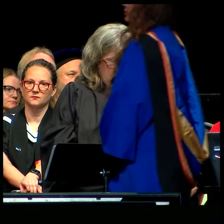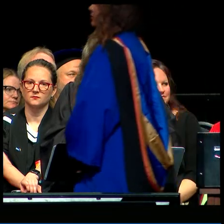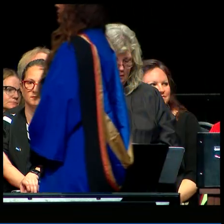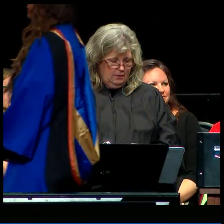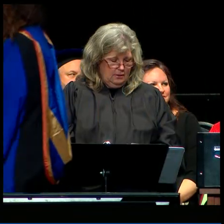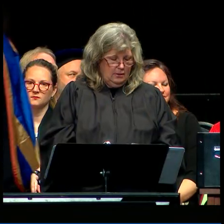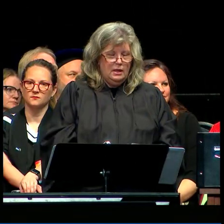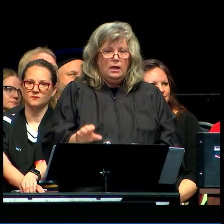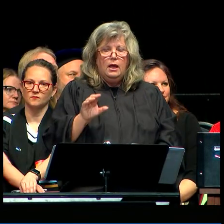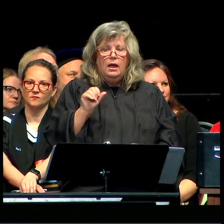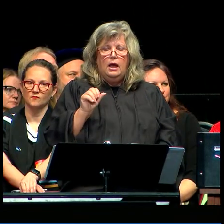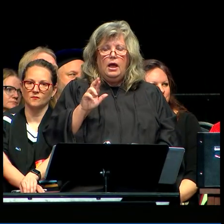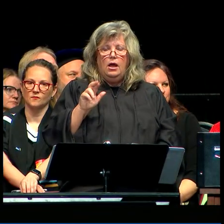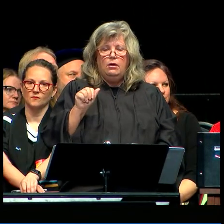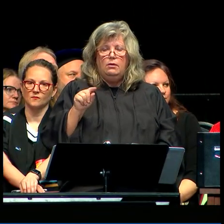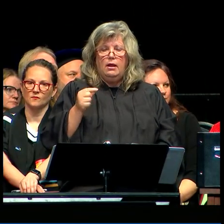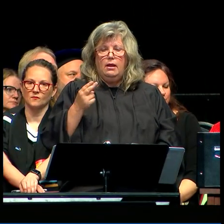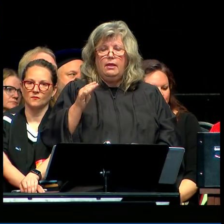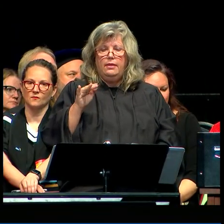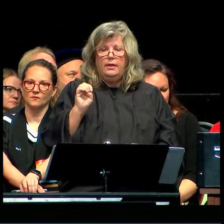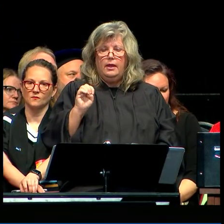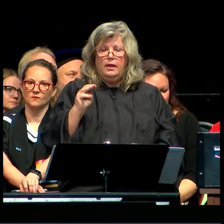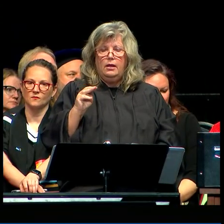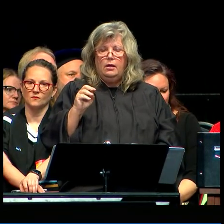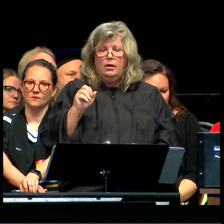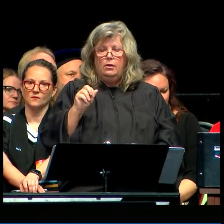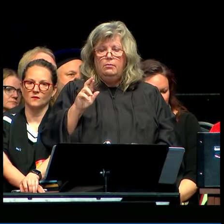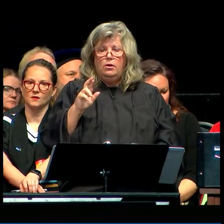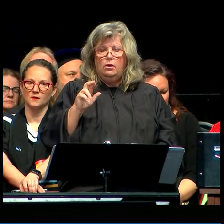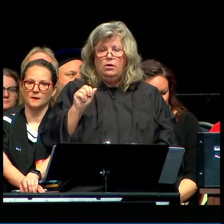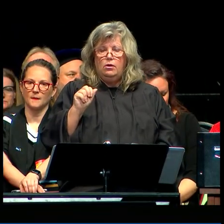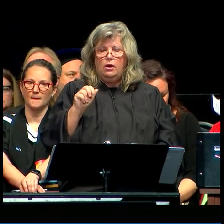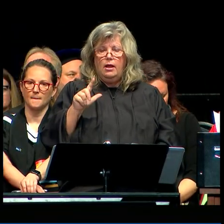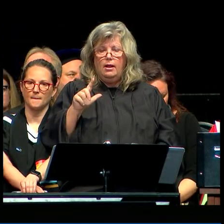Arathi Murali Tharan, with distinction.